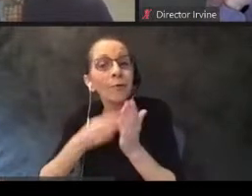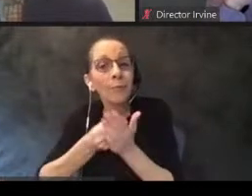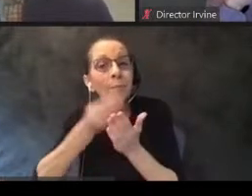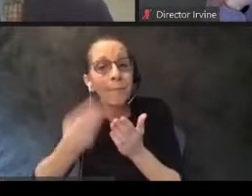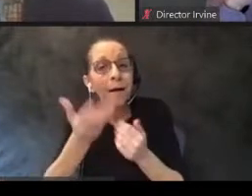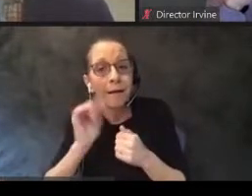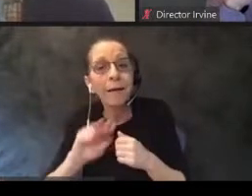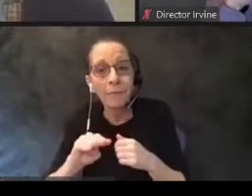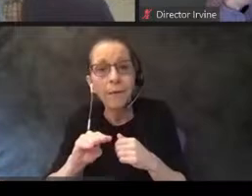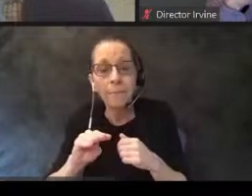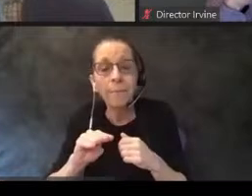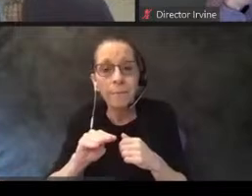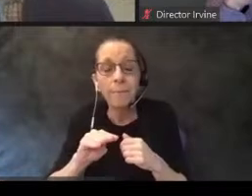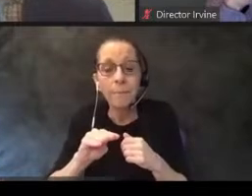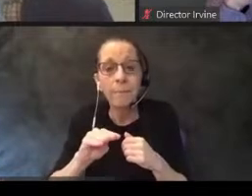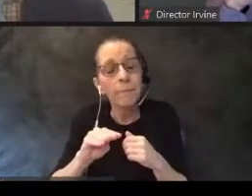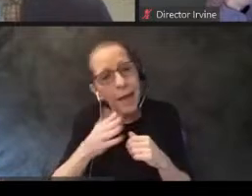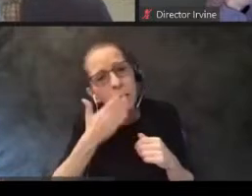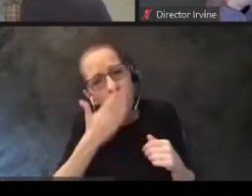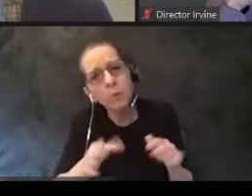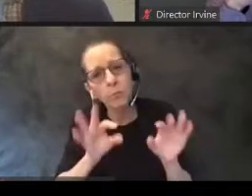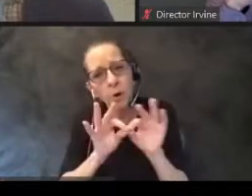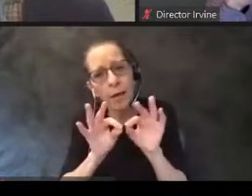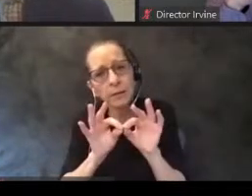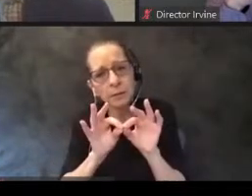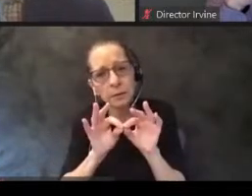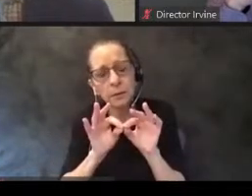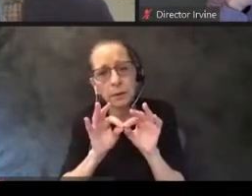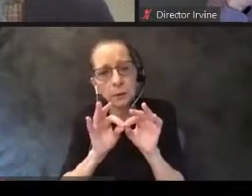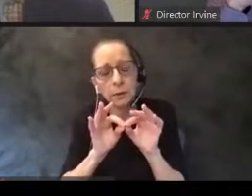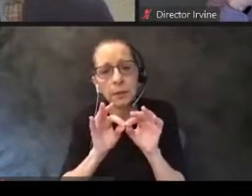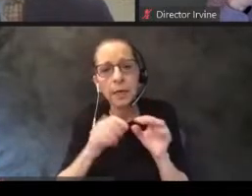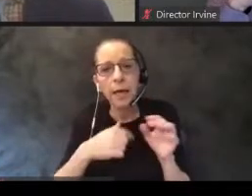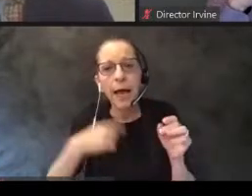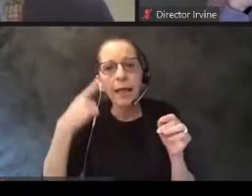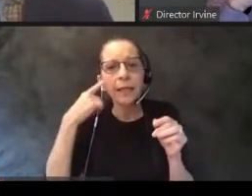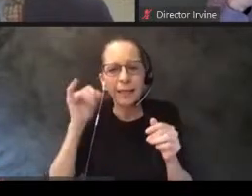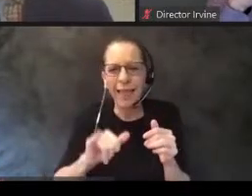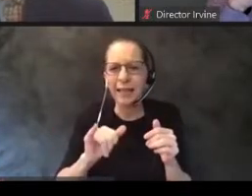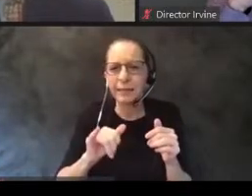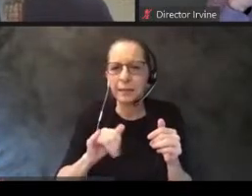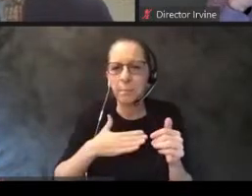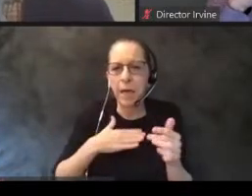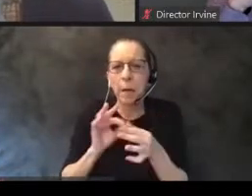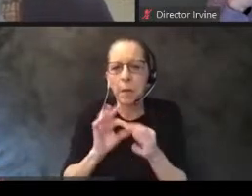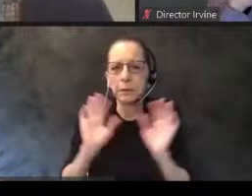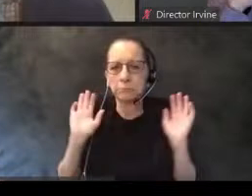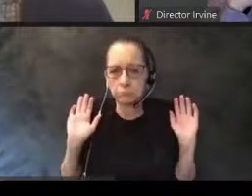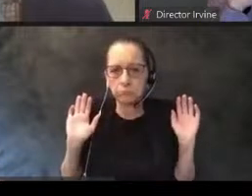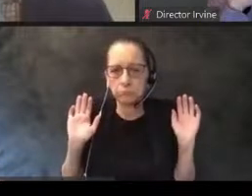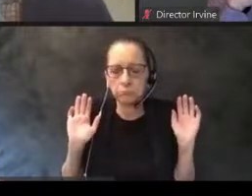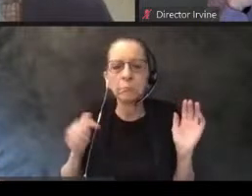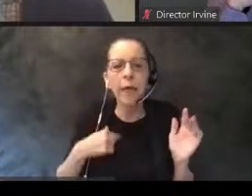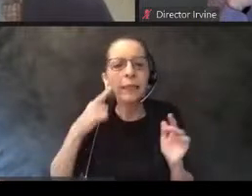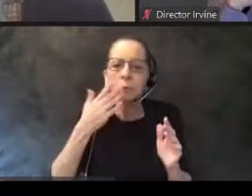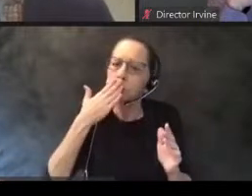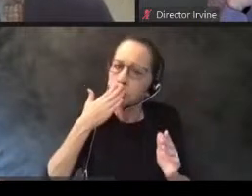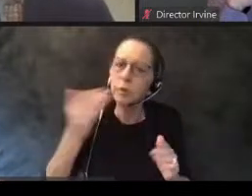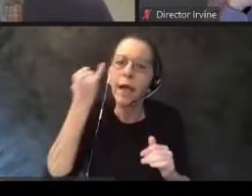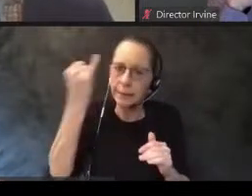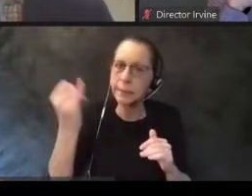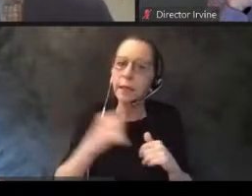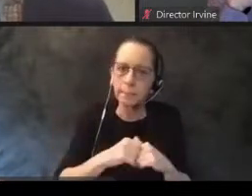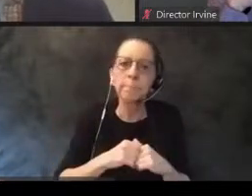them at a good price. So I think that's the only comment I would make on this, but I think it's a good idea